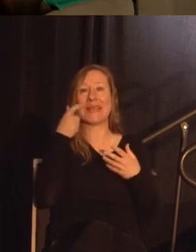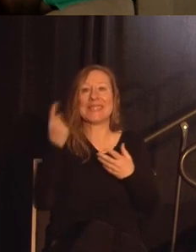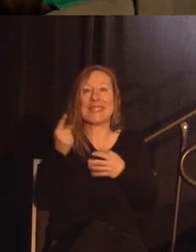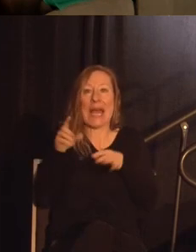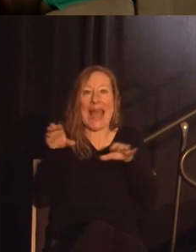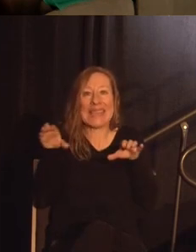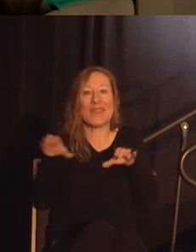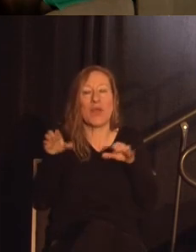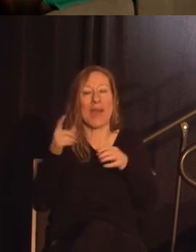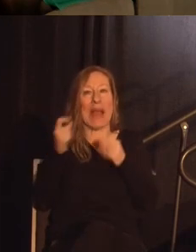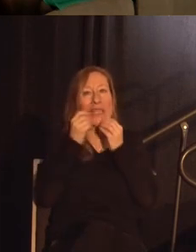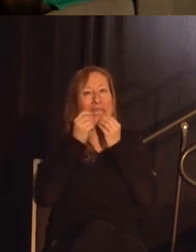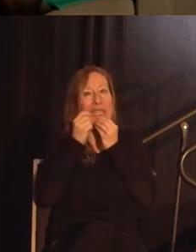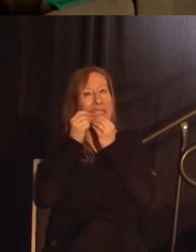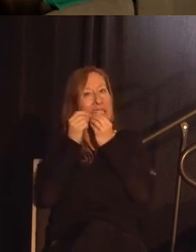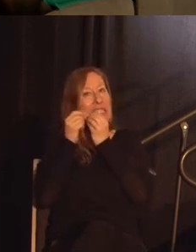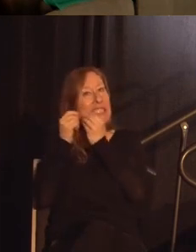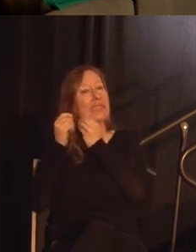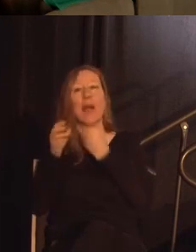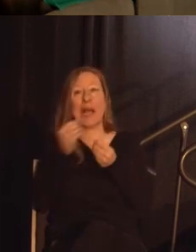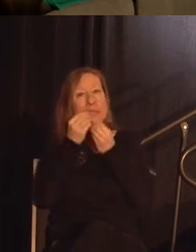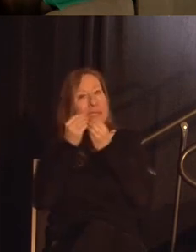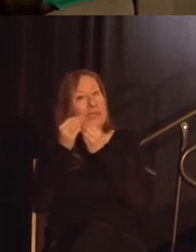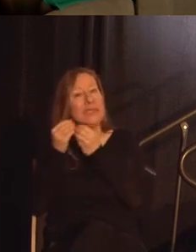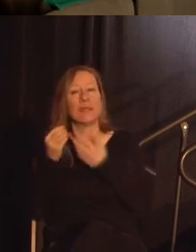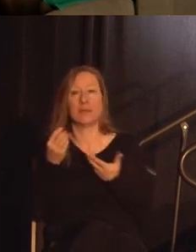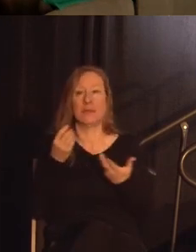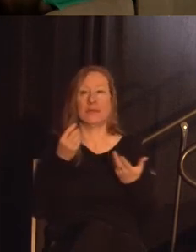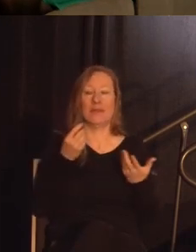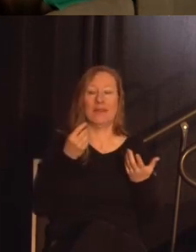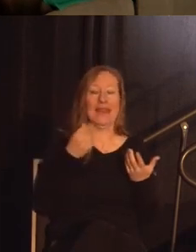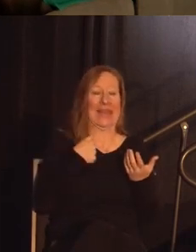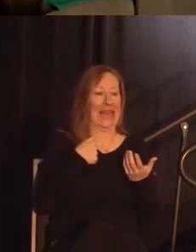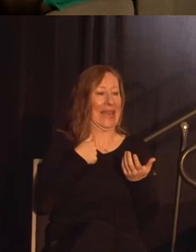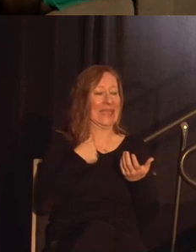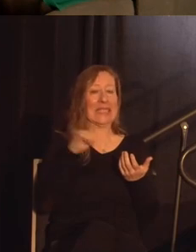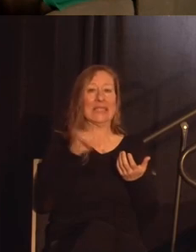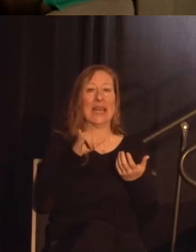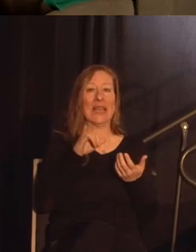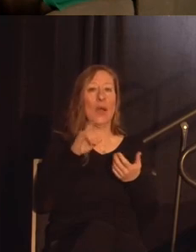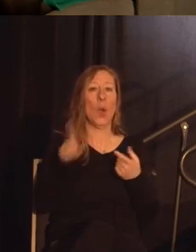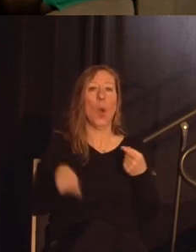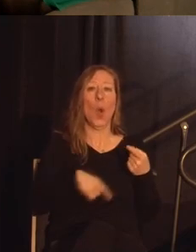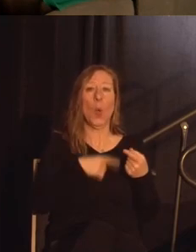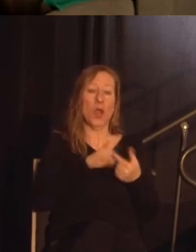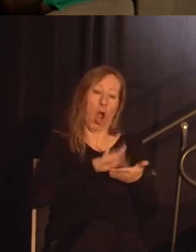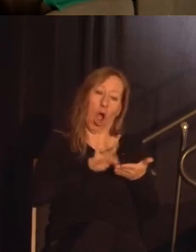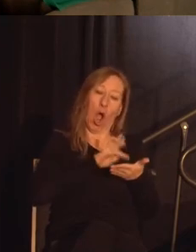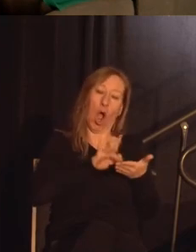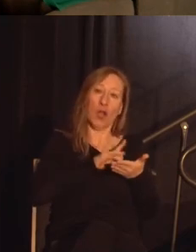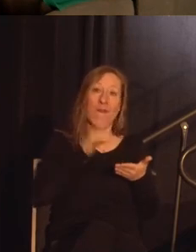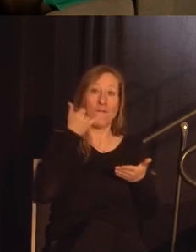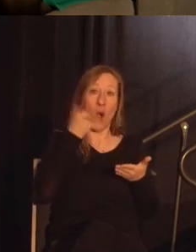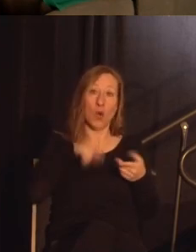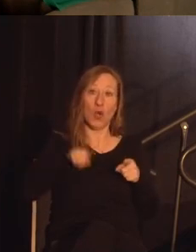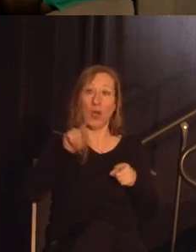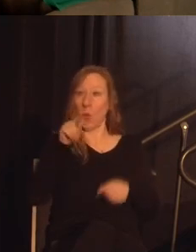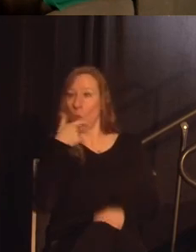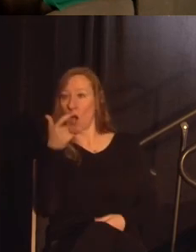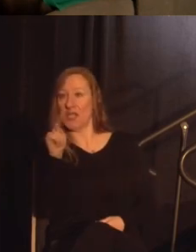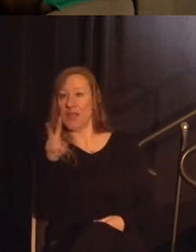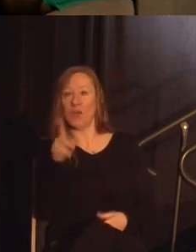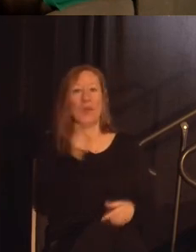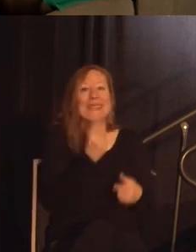like, like having like, you know, it's like when looking at your phone while you're watching TV. It's like I need like something